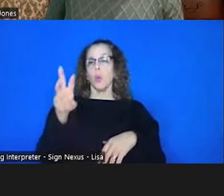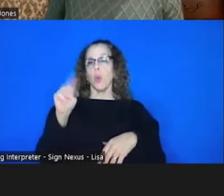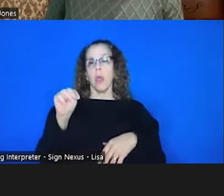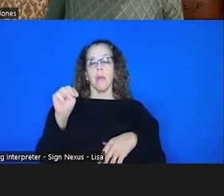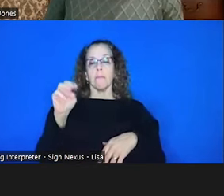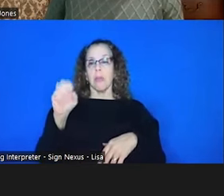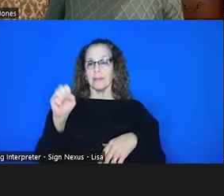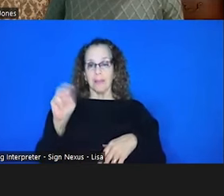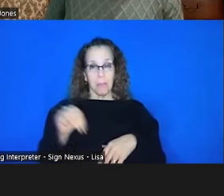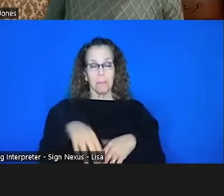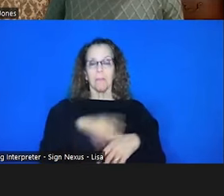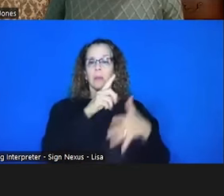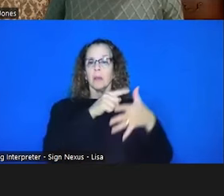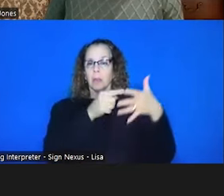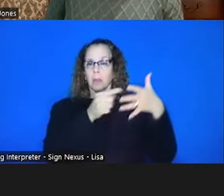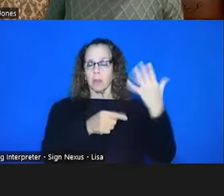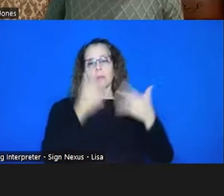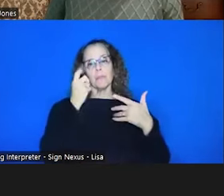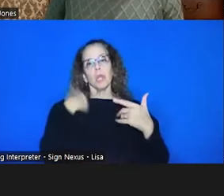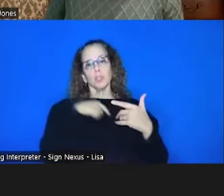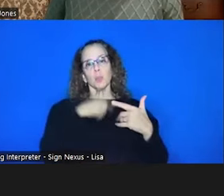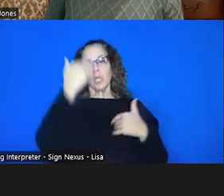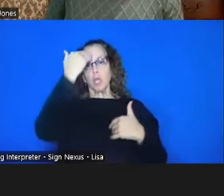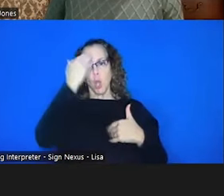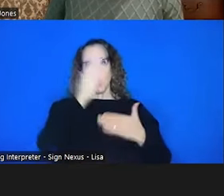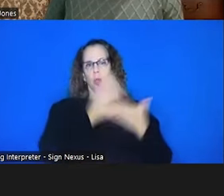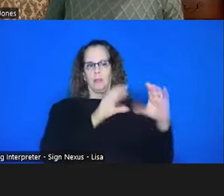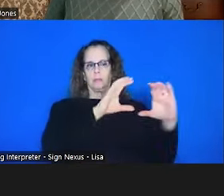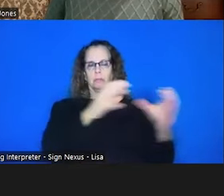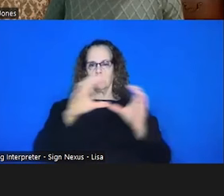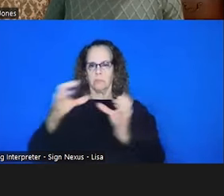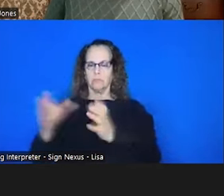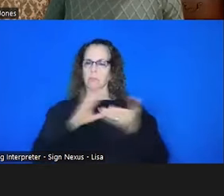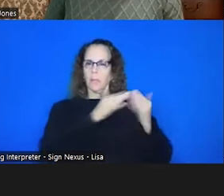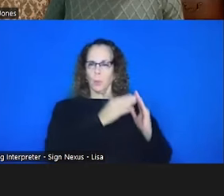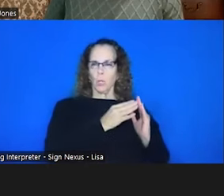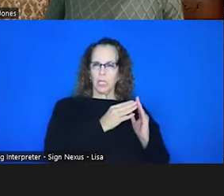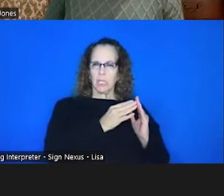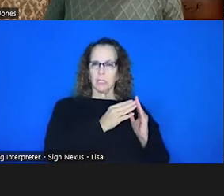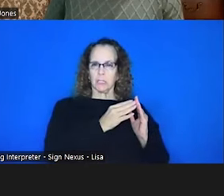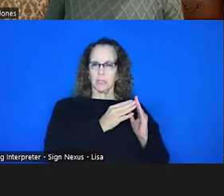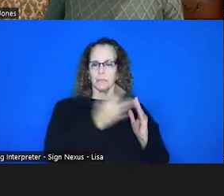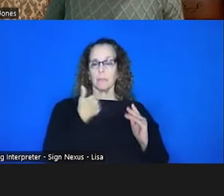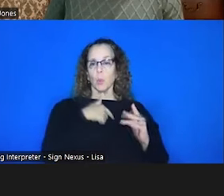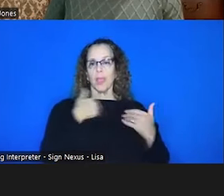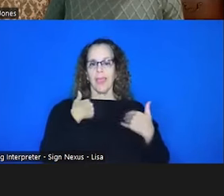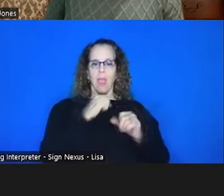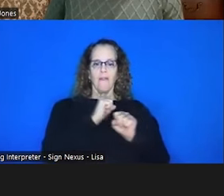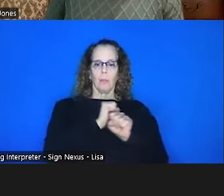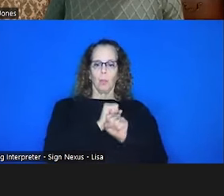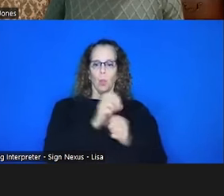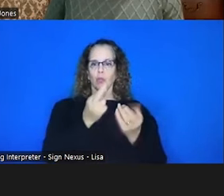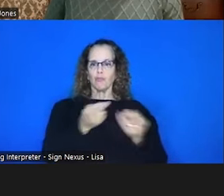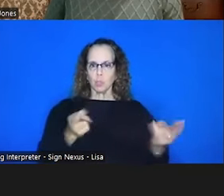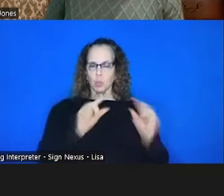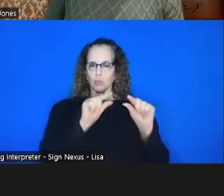TGNCMB community members make part of those communities as well. You know, we have employee resource groups. You know, I'm part